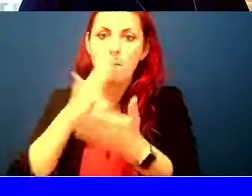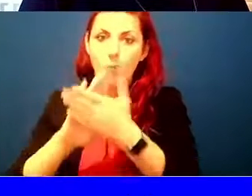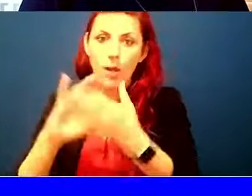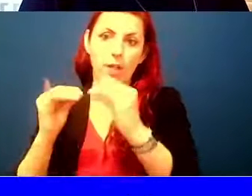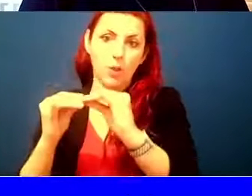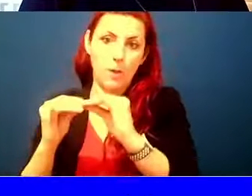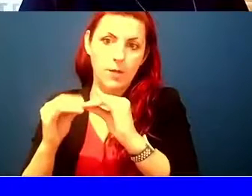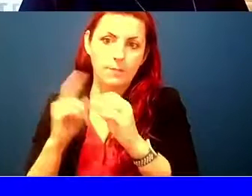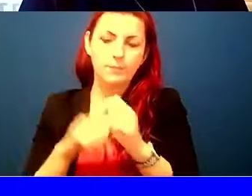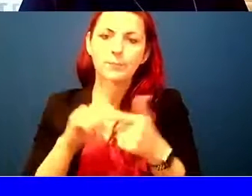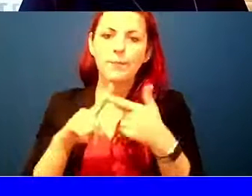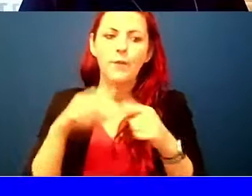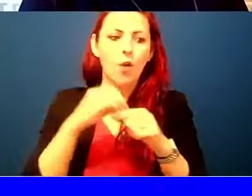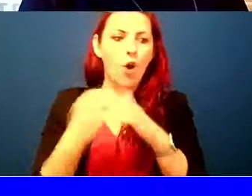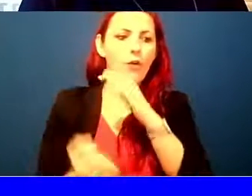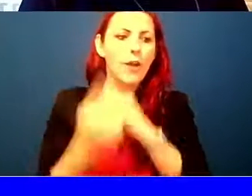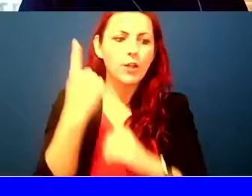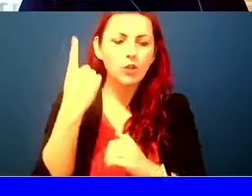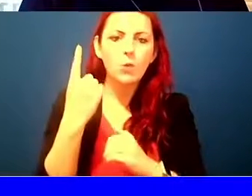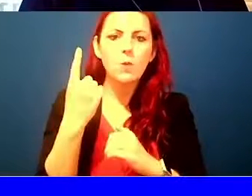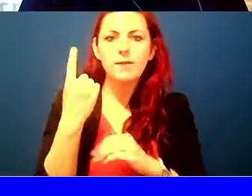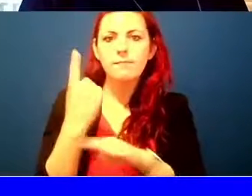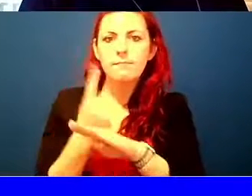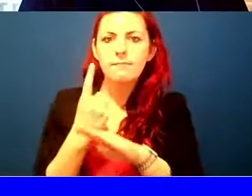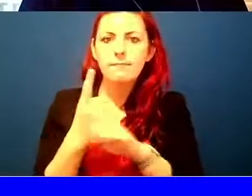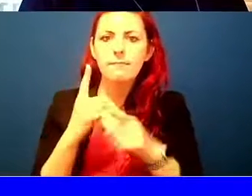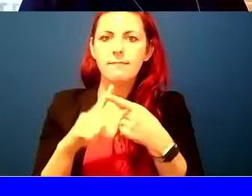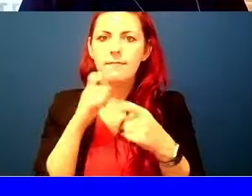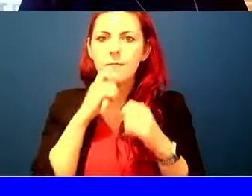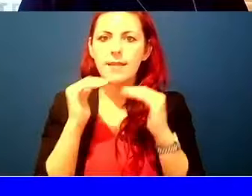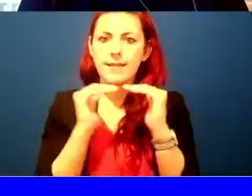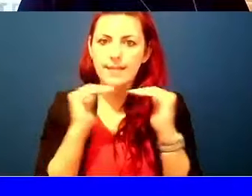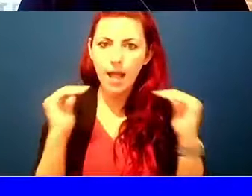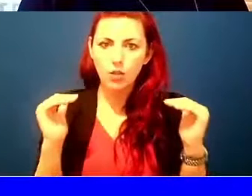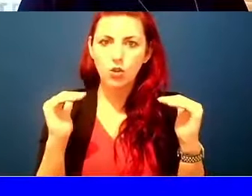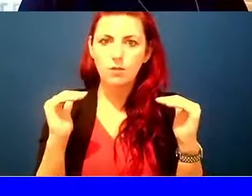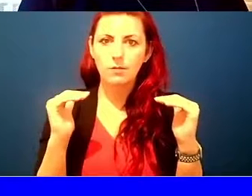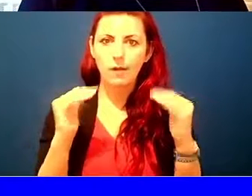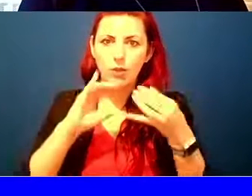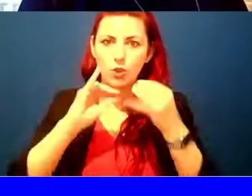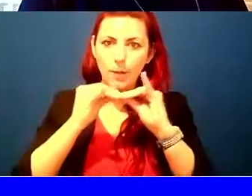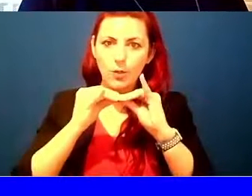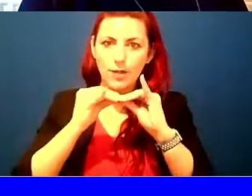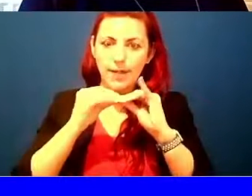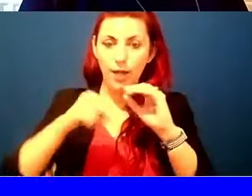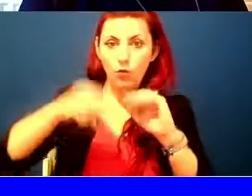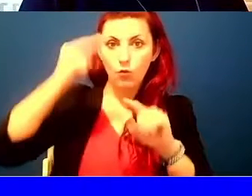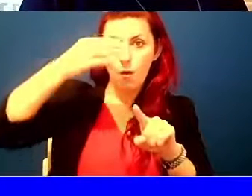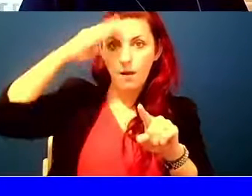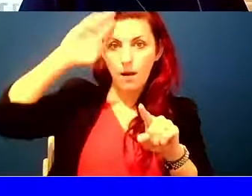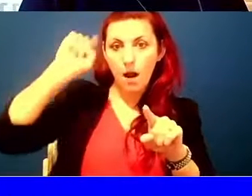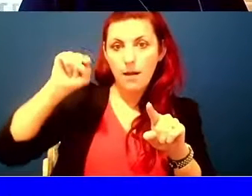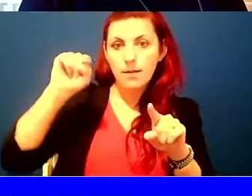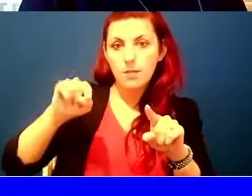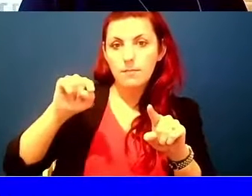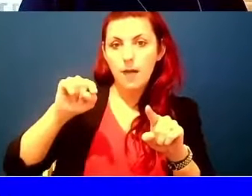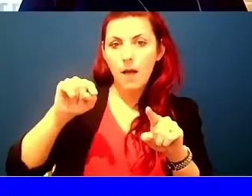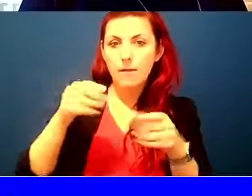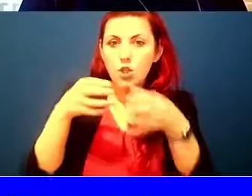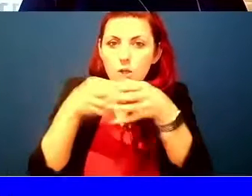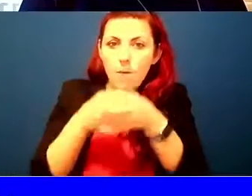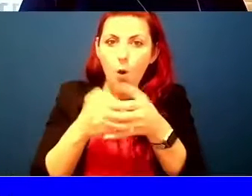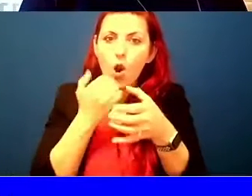Other issues as well in terms of the standard of interpreters. In Northern Ireland, there's a small number